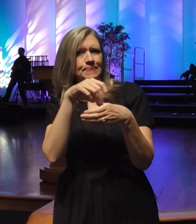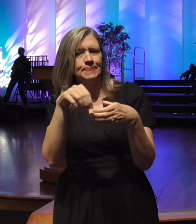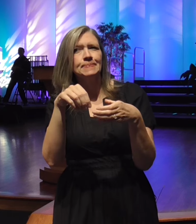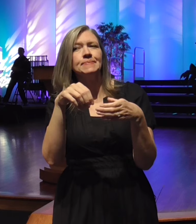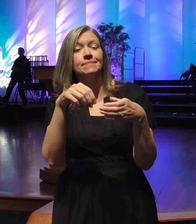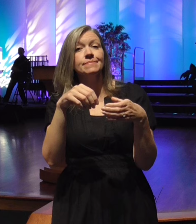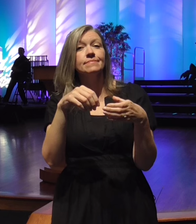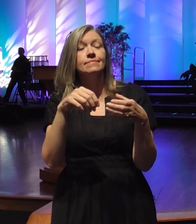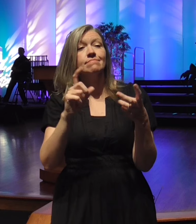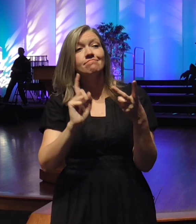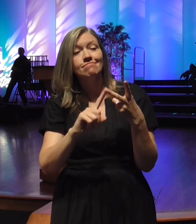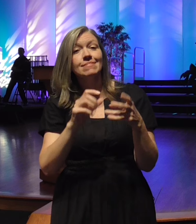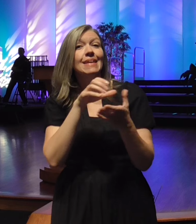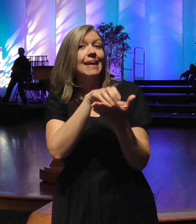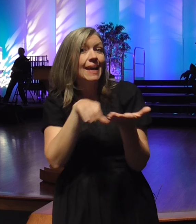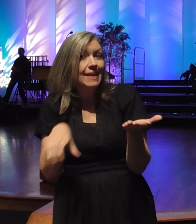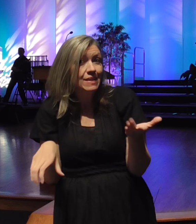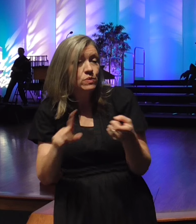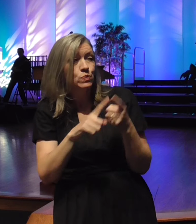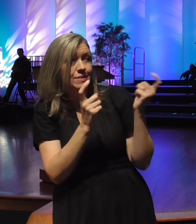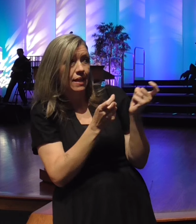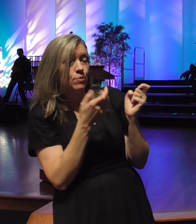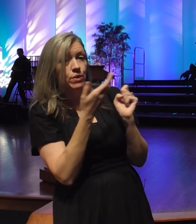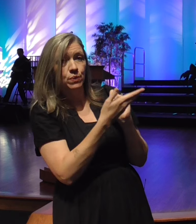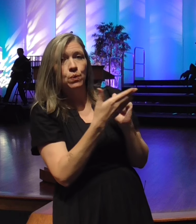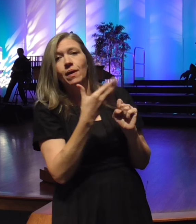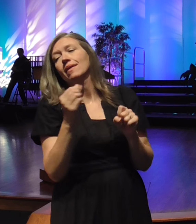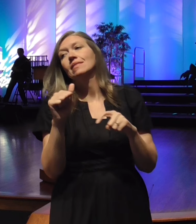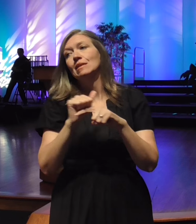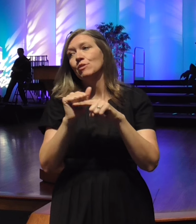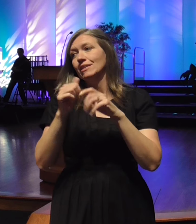from Voodoo Donuts with bacon all over them.